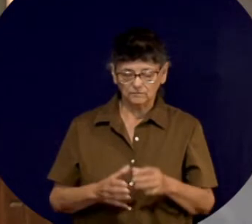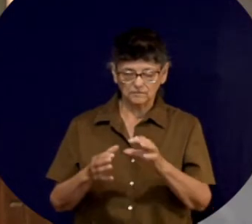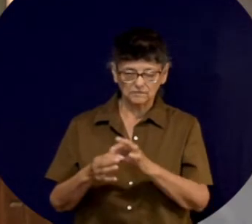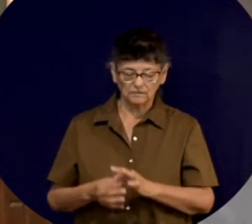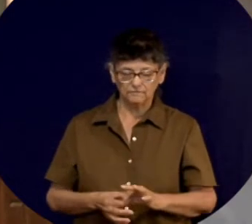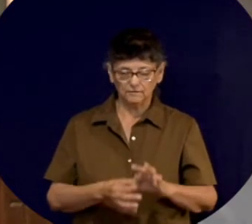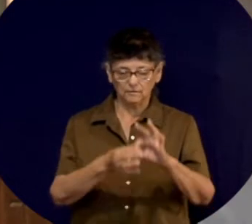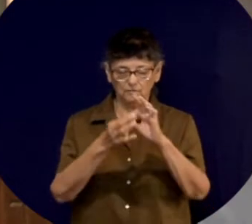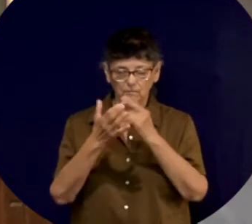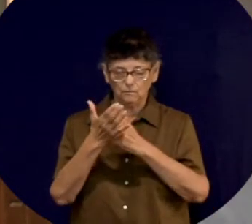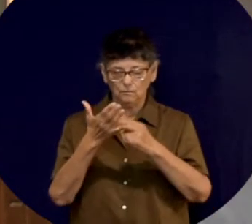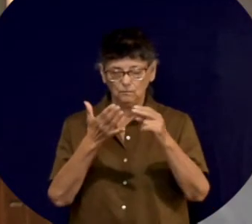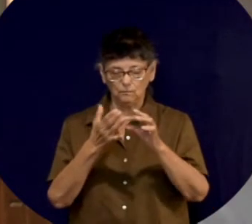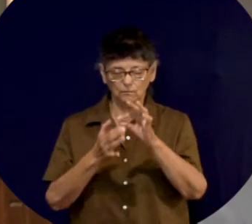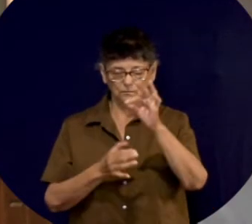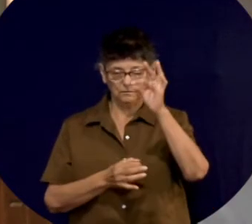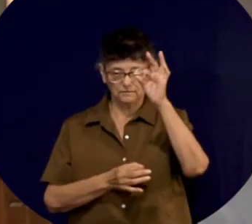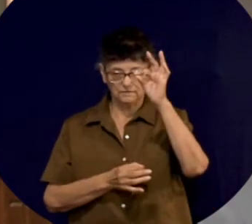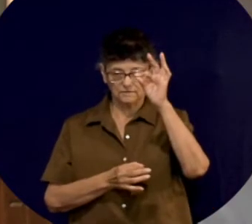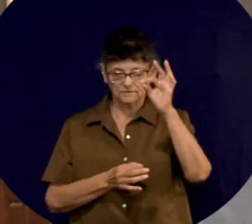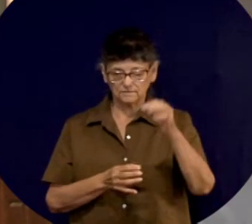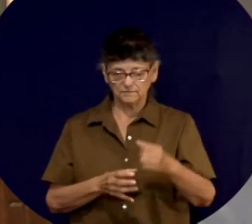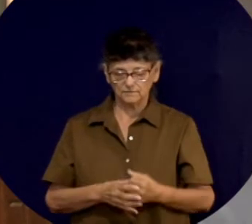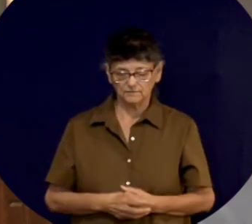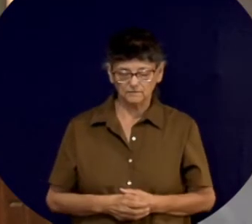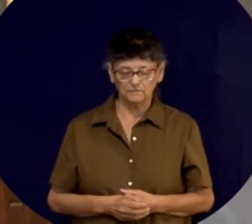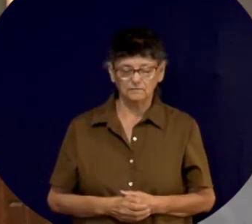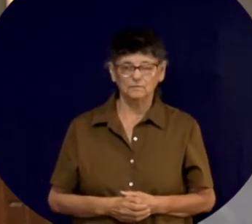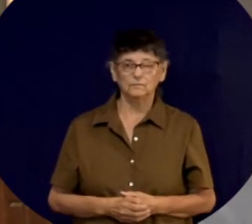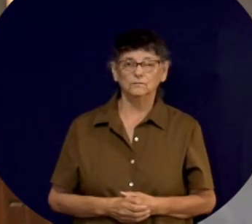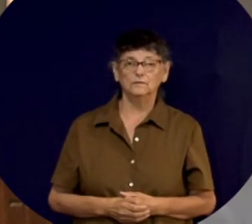the unity of the Holy